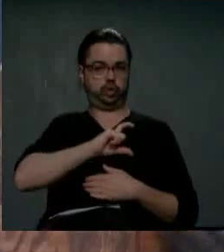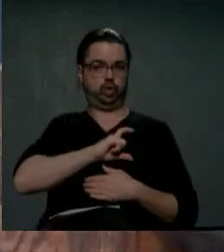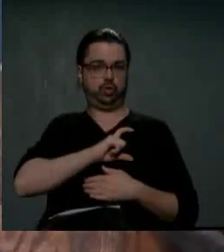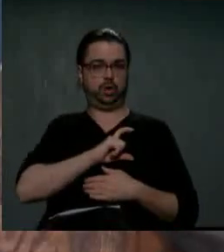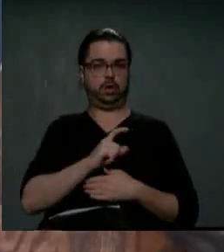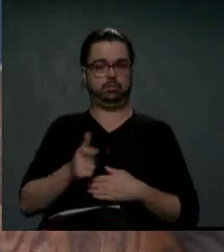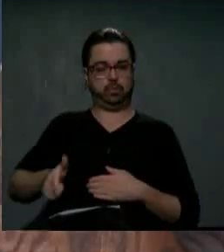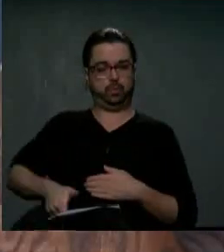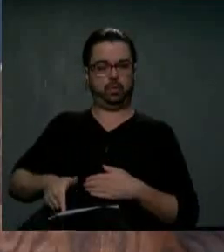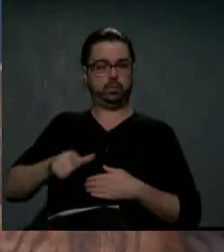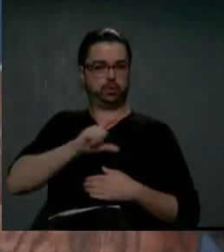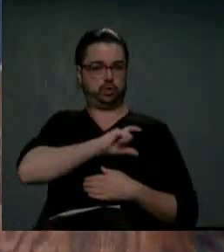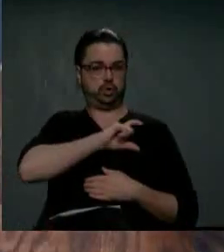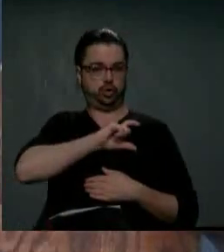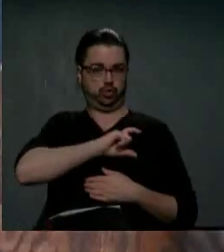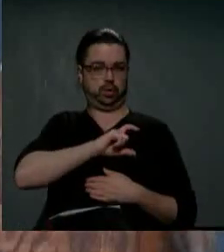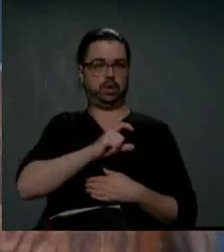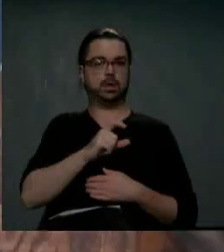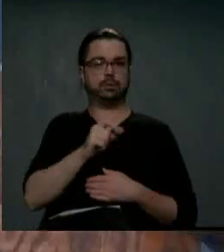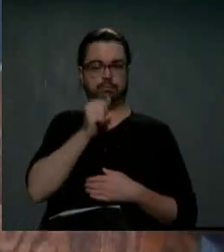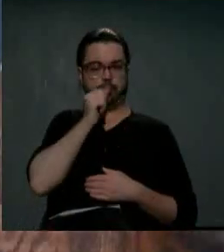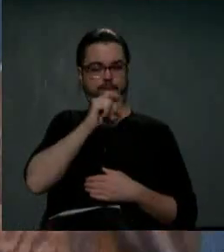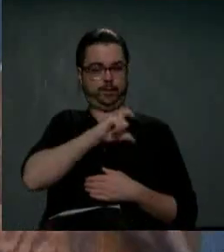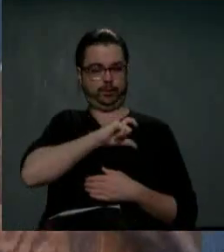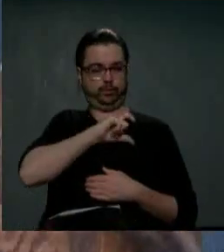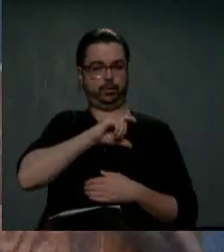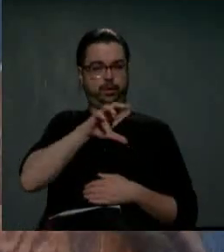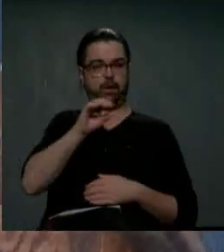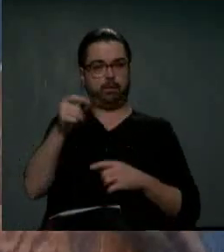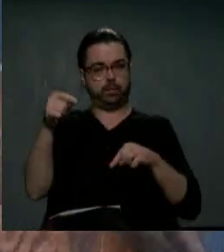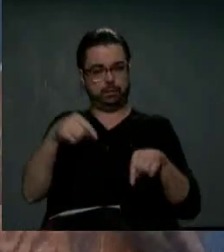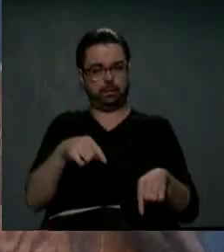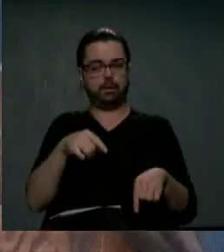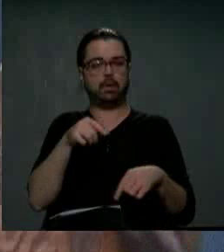armed security guard, private security, so they can